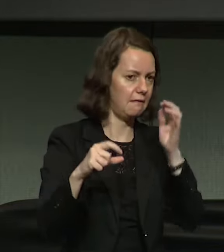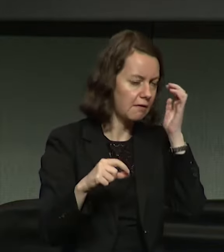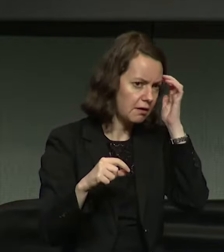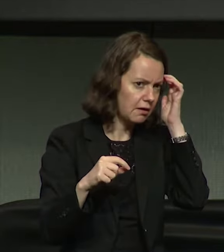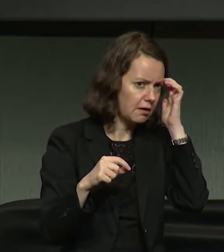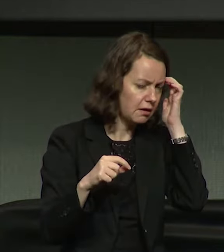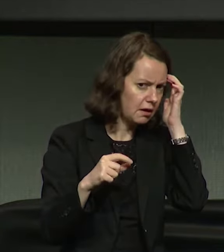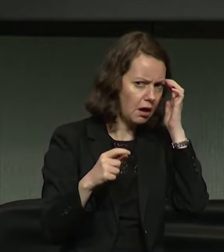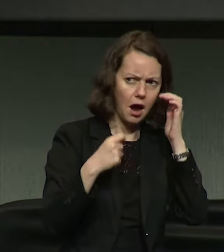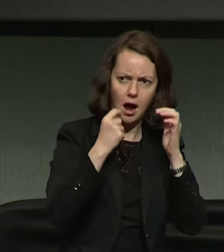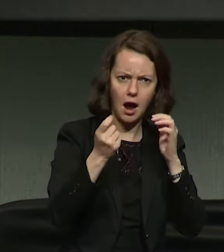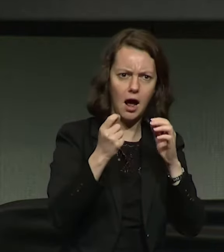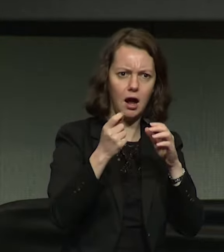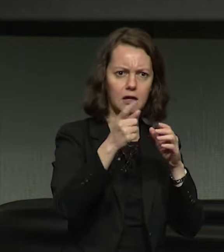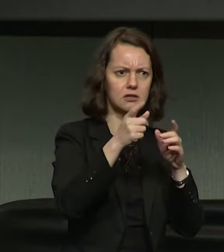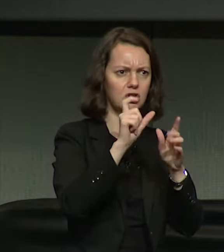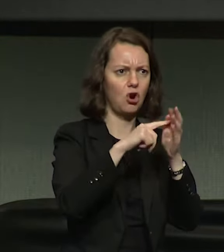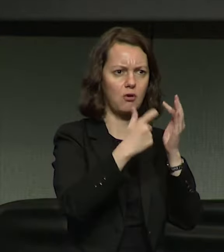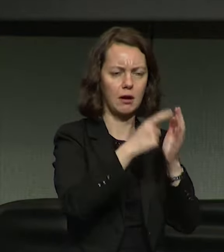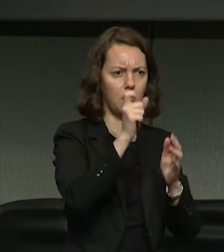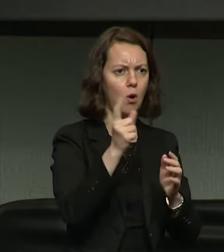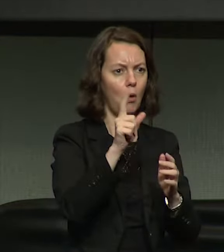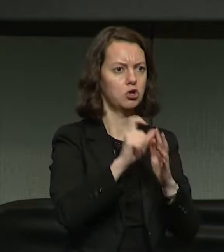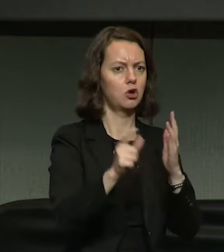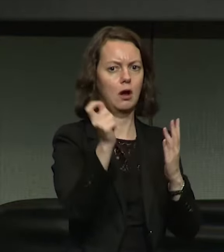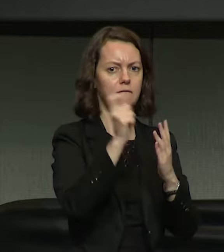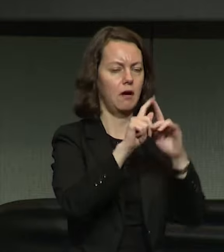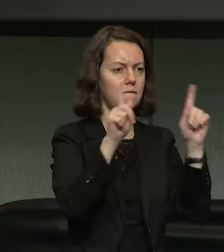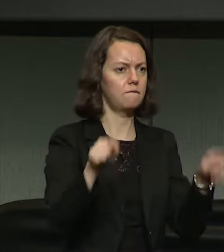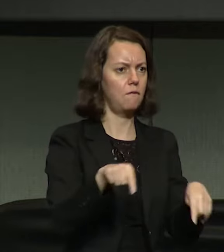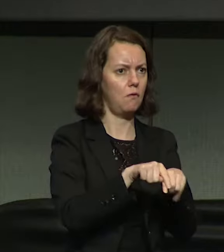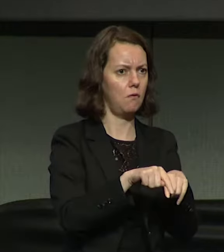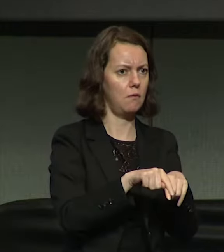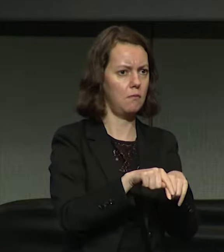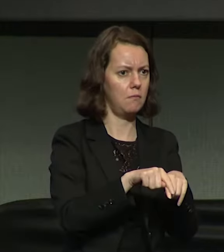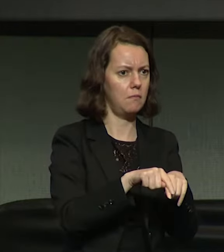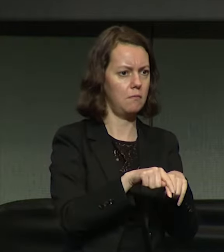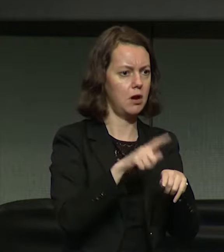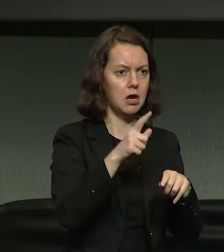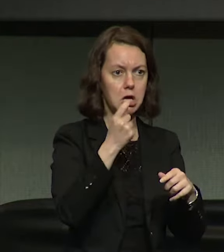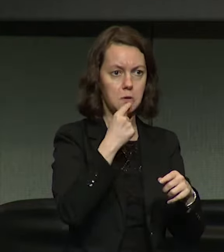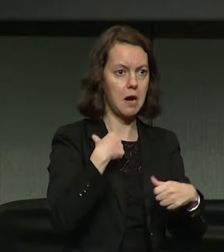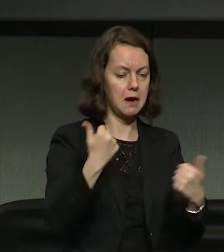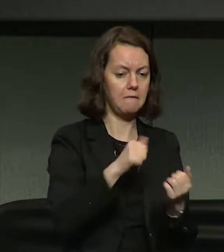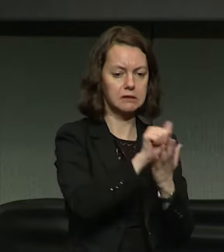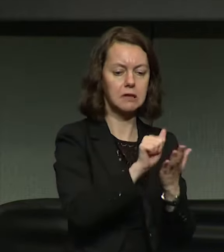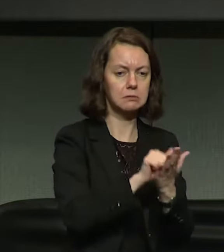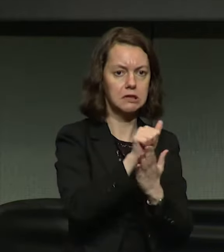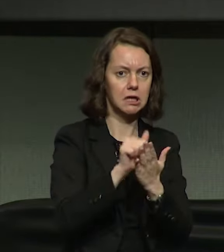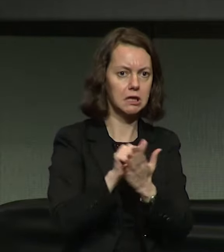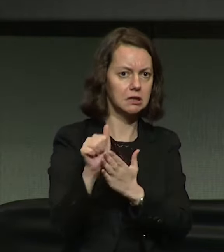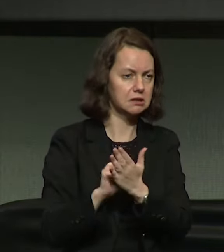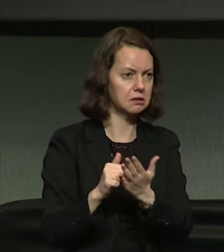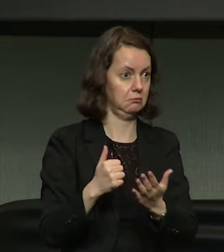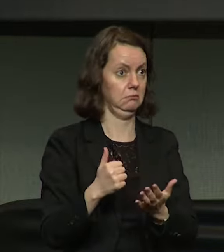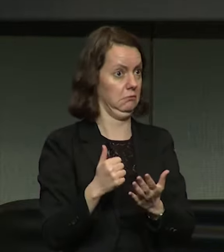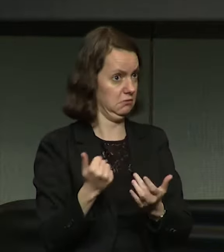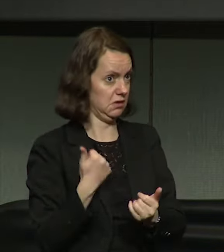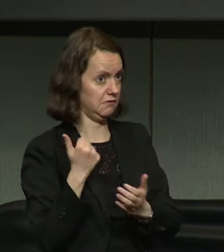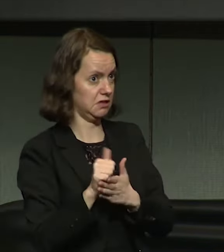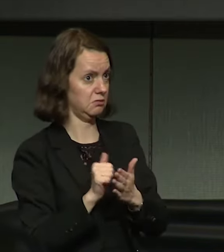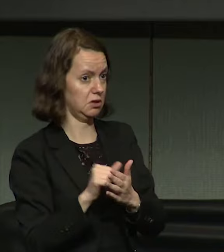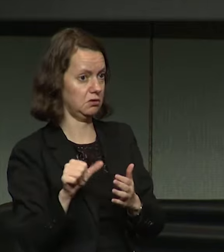said, what's it all about? He says, you fill in the forms and you're away. He says, you've got enough board subjects. Didn't have a clue what he was talking about. He